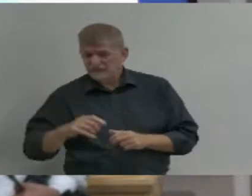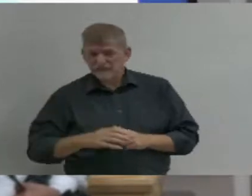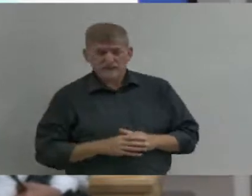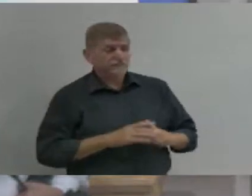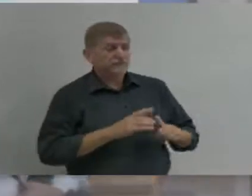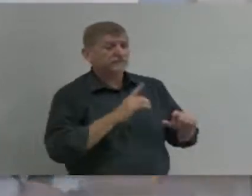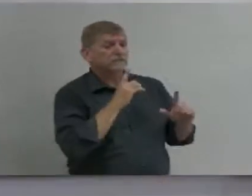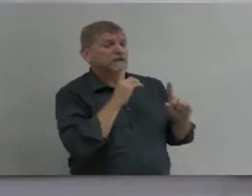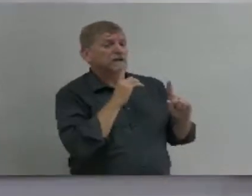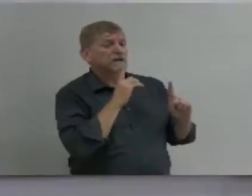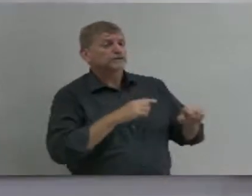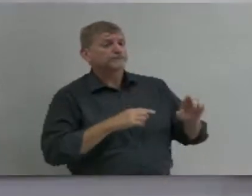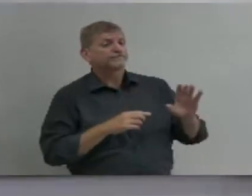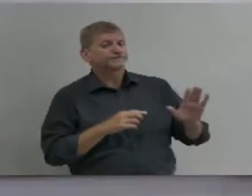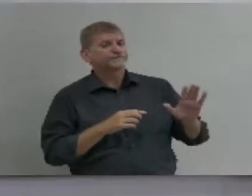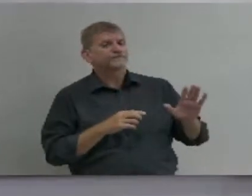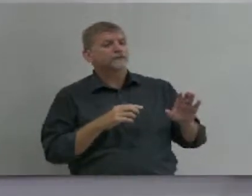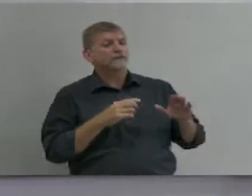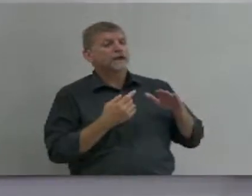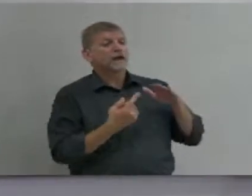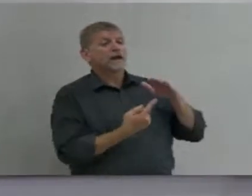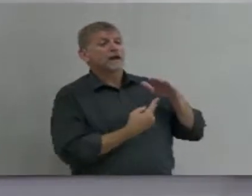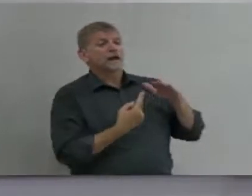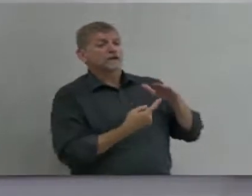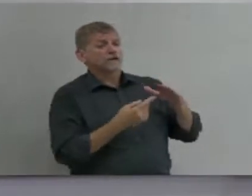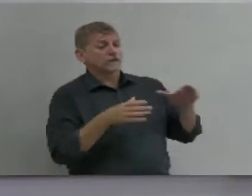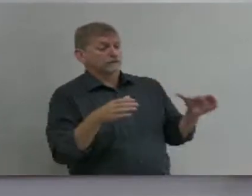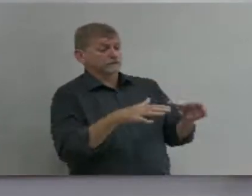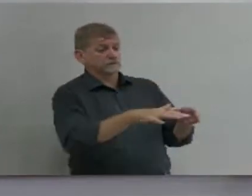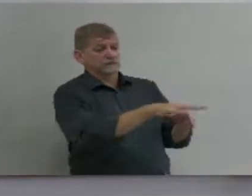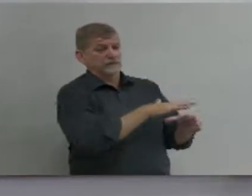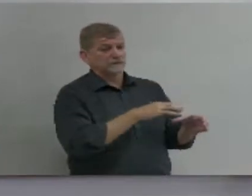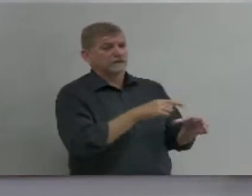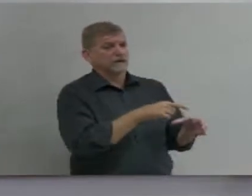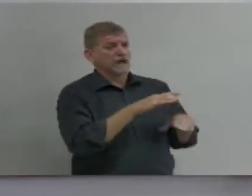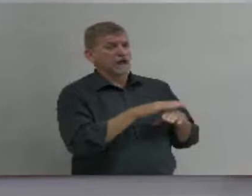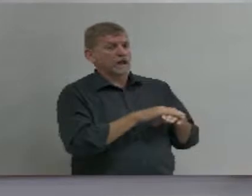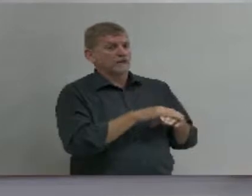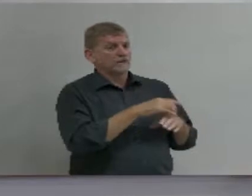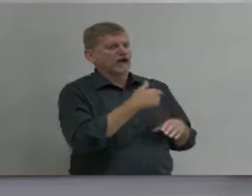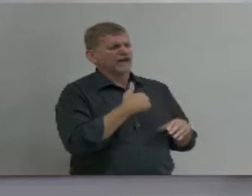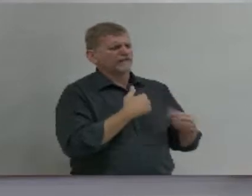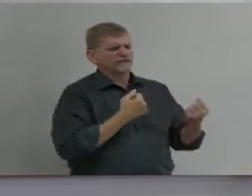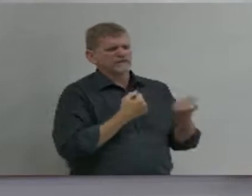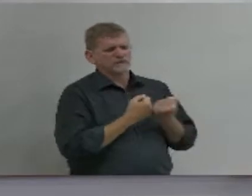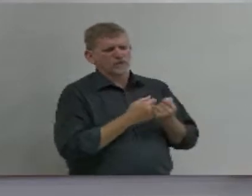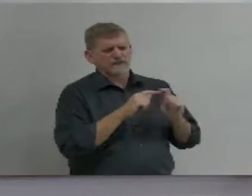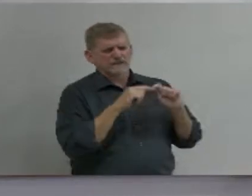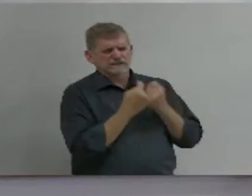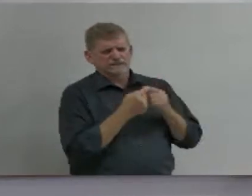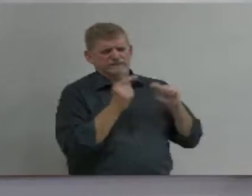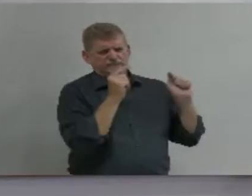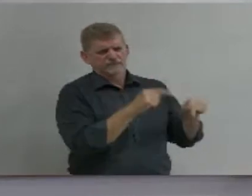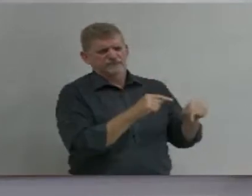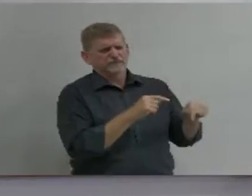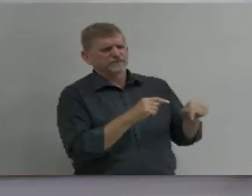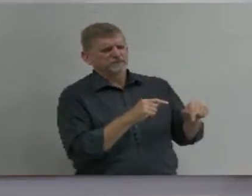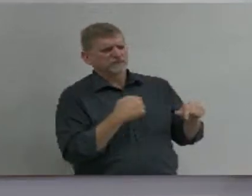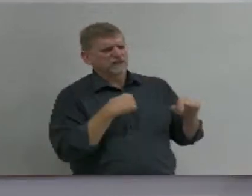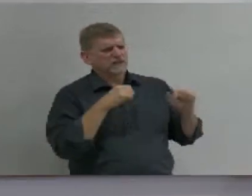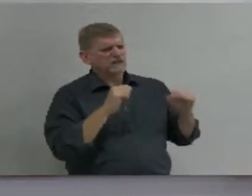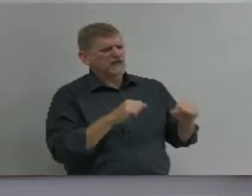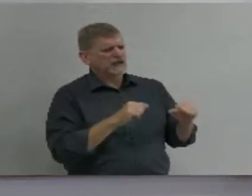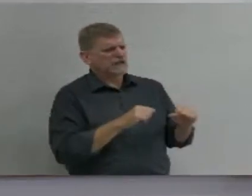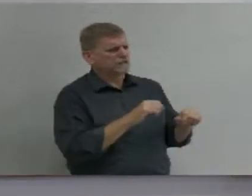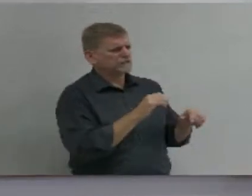very protected. We actually have an on-site support team. So we are able to actually knock on every door, make sure folks are doing well. And